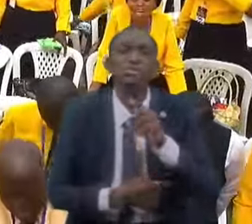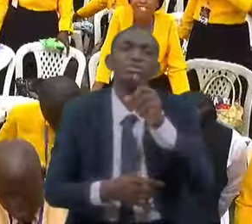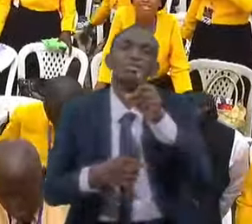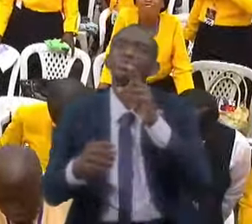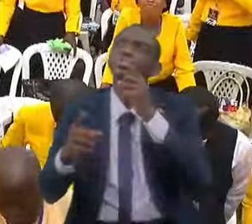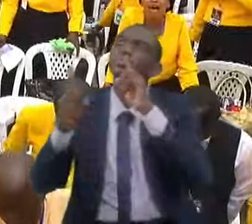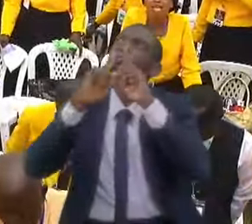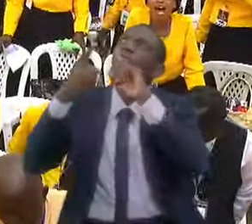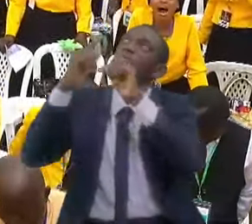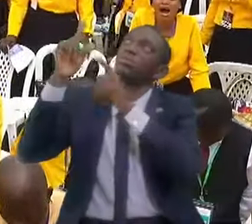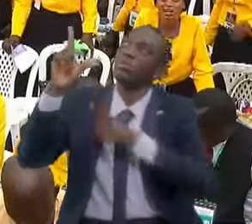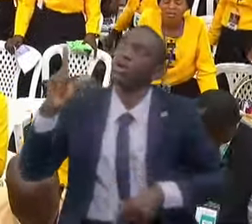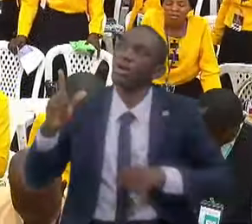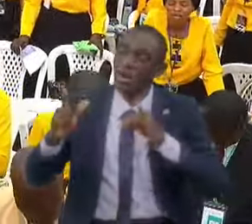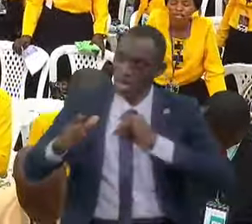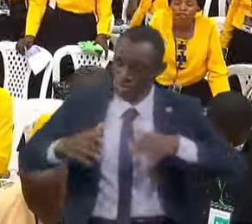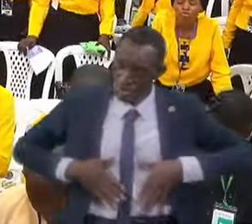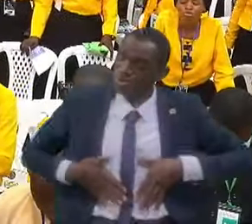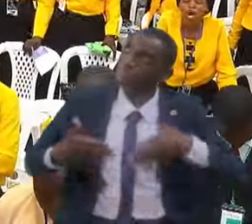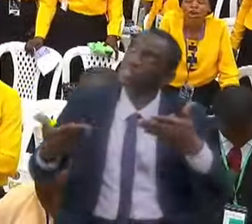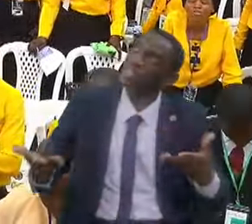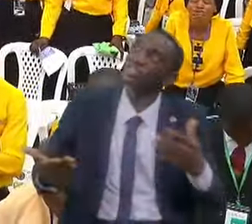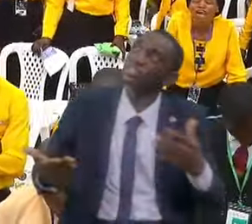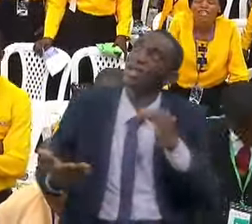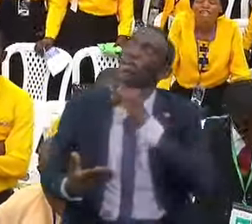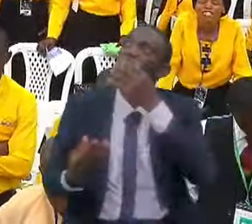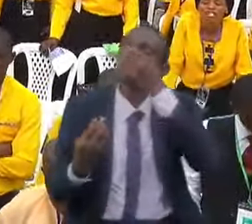confess, I forsake.